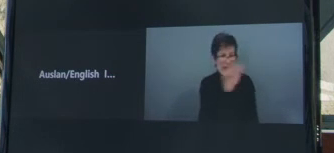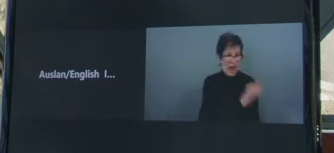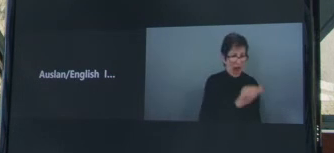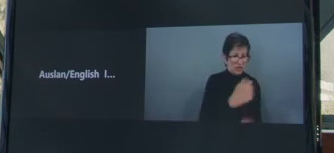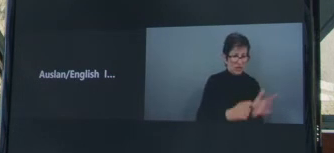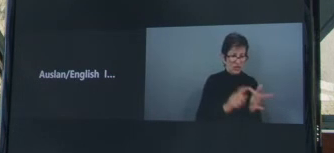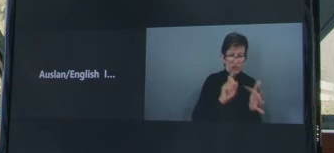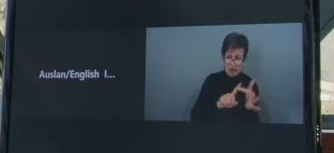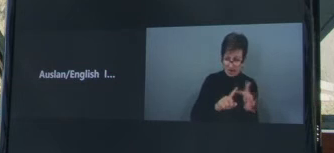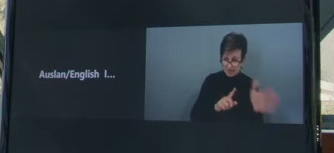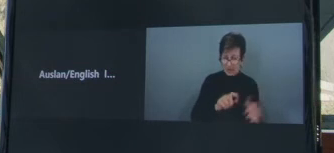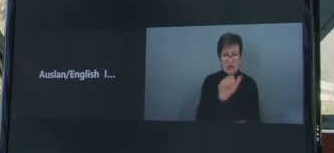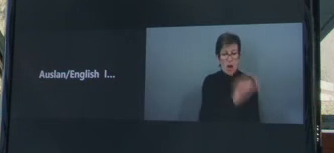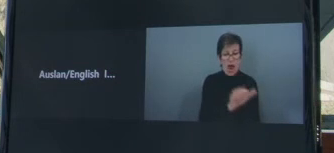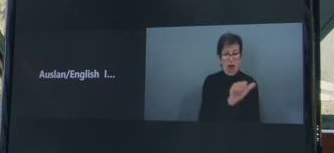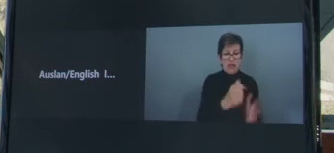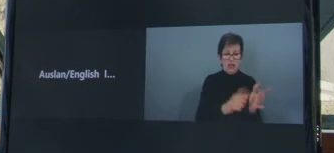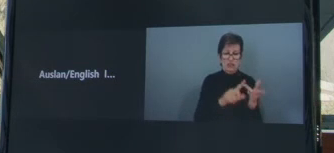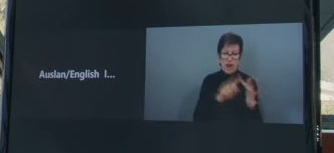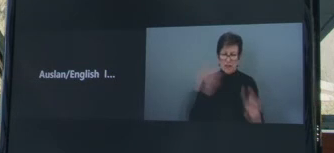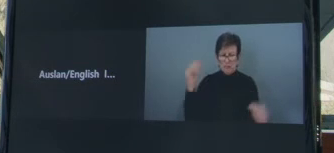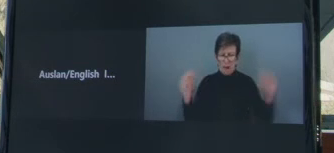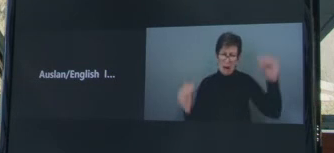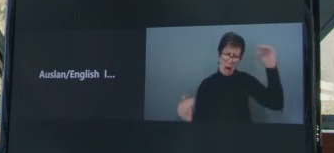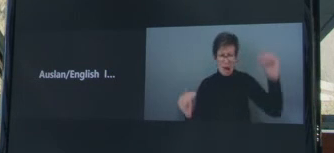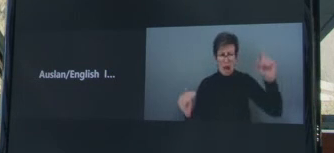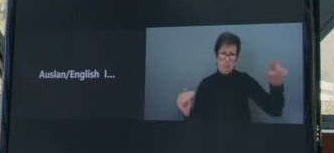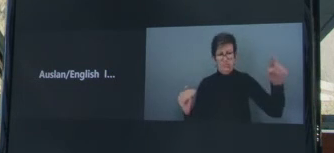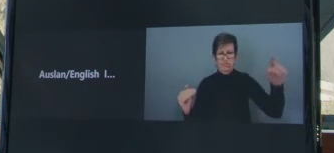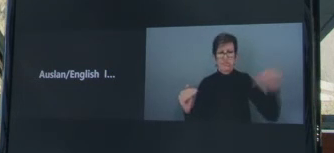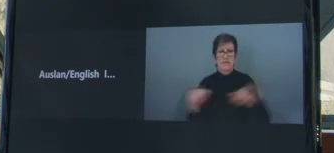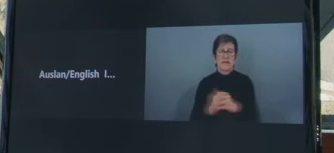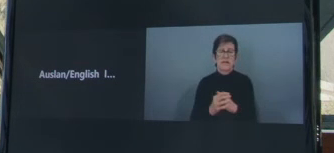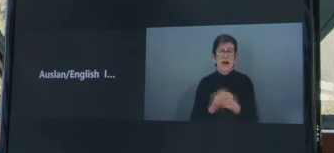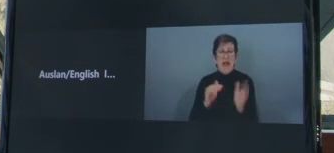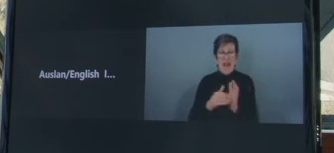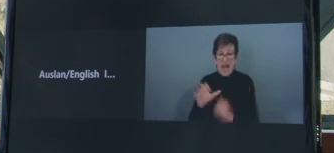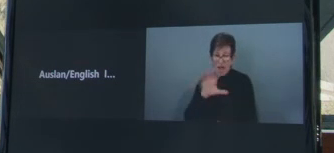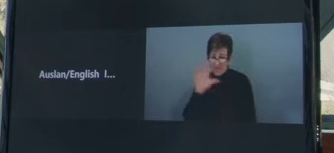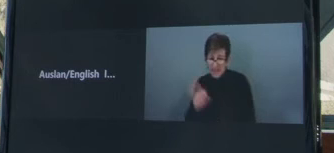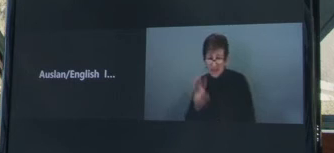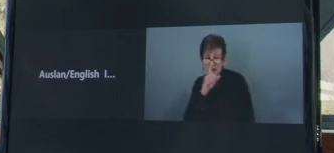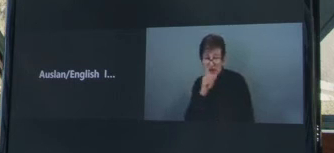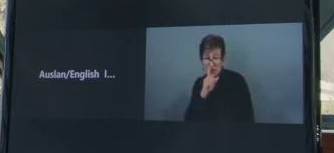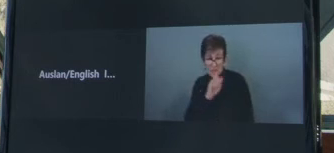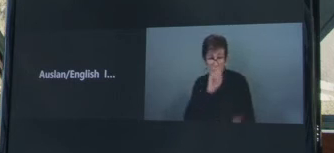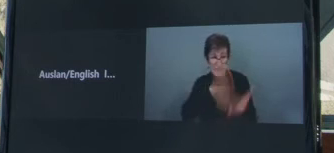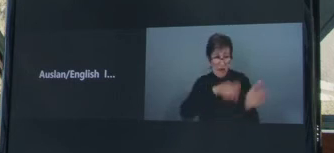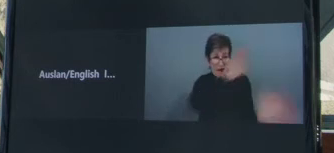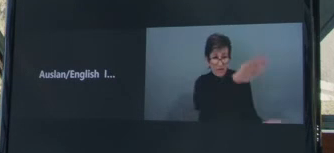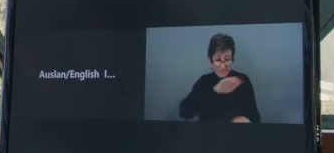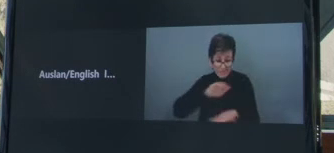And Asian rice has completely dominated Africa's plate. So we ended up